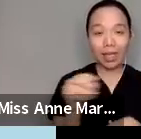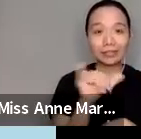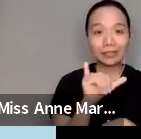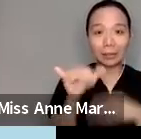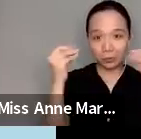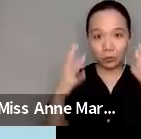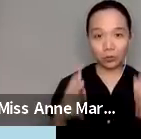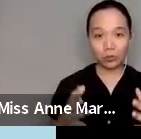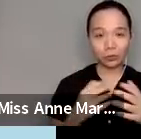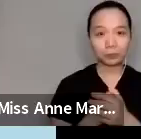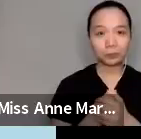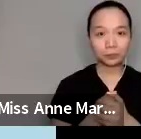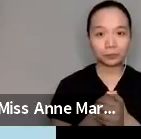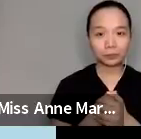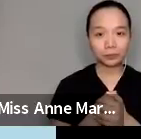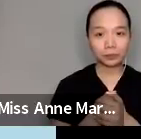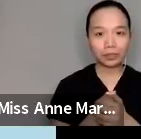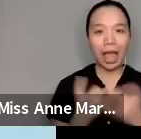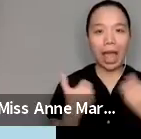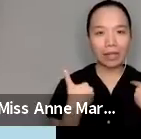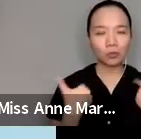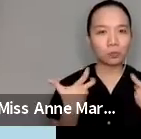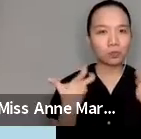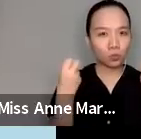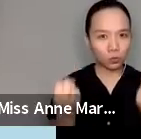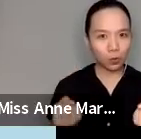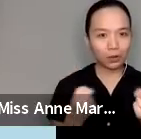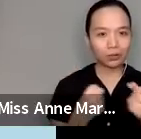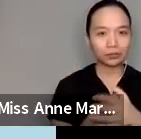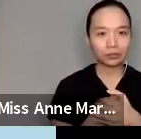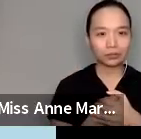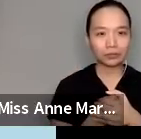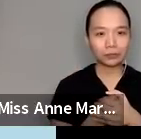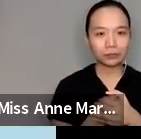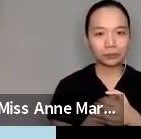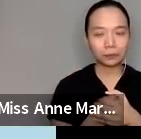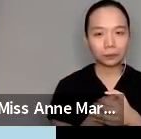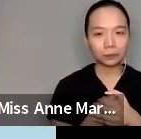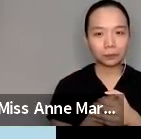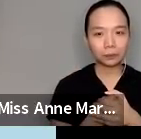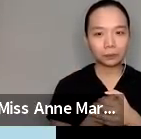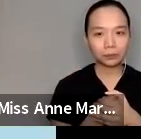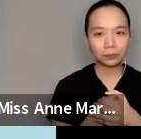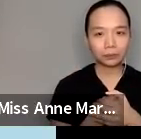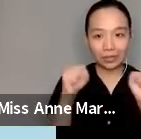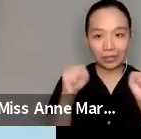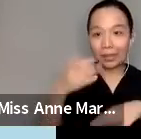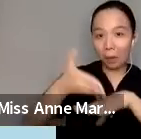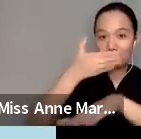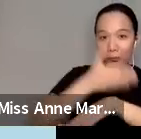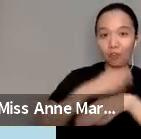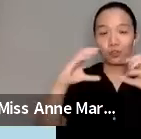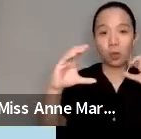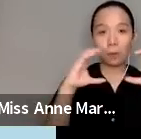It has to be strong. Connection can improve the communication.